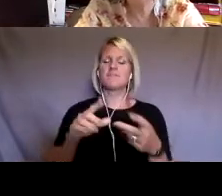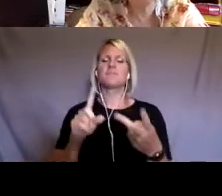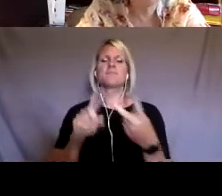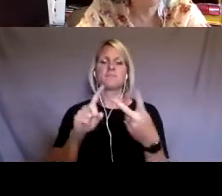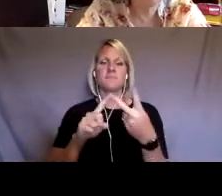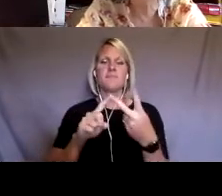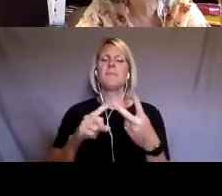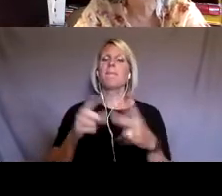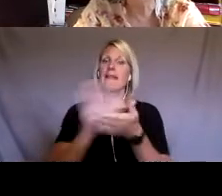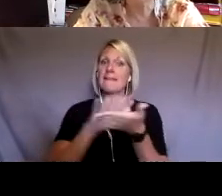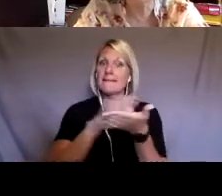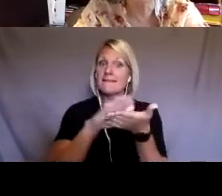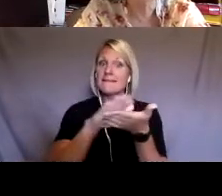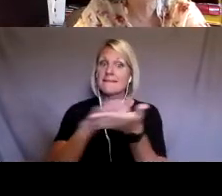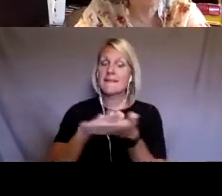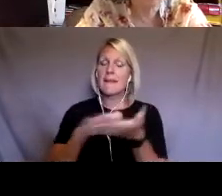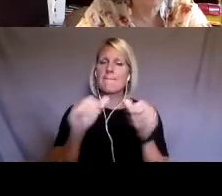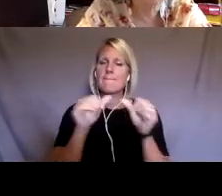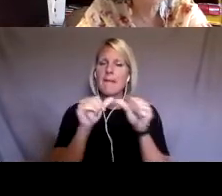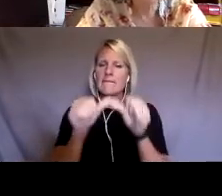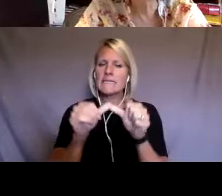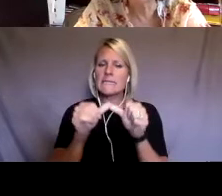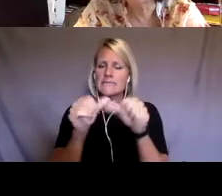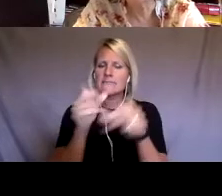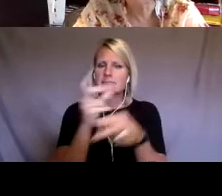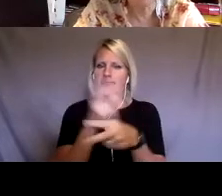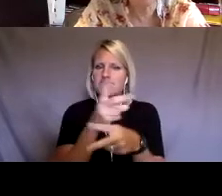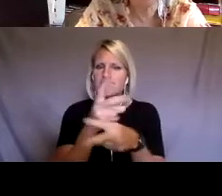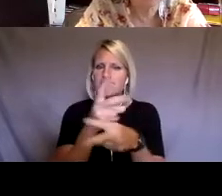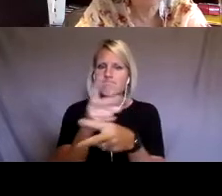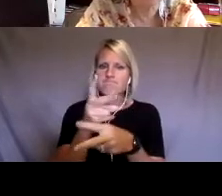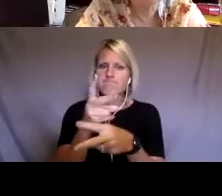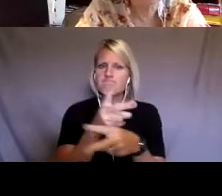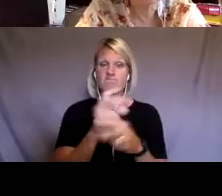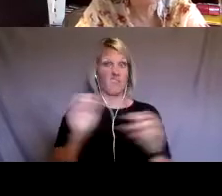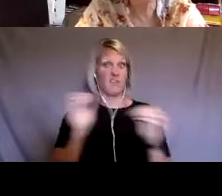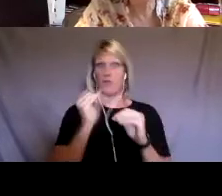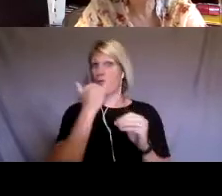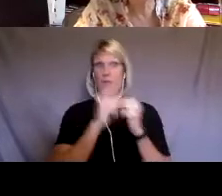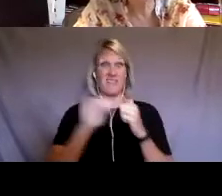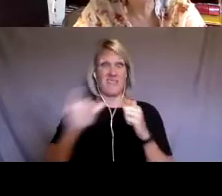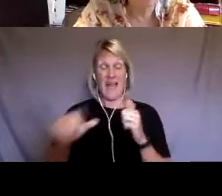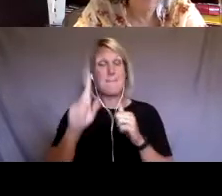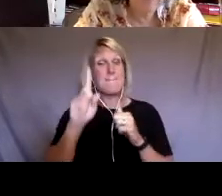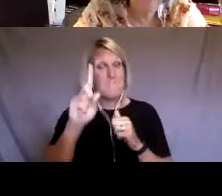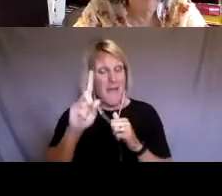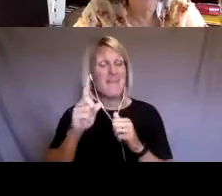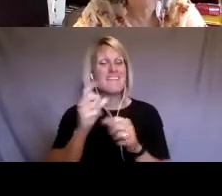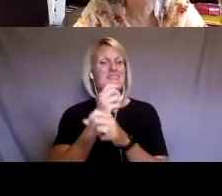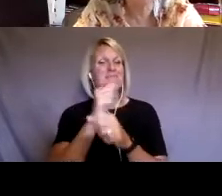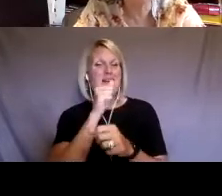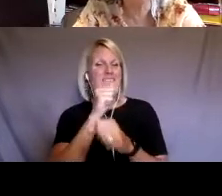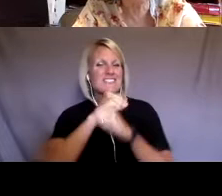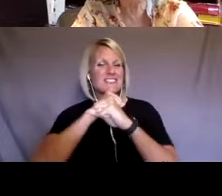cleaning and maintenance. There's absolutely nothing wrong with that, but also private security officers. These